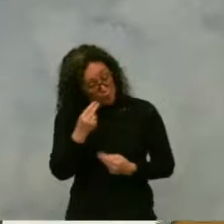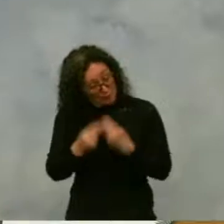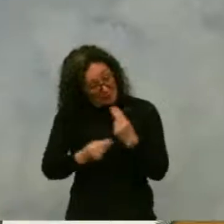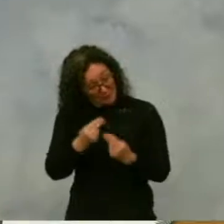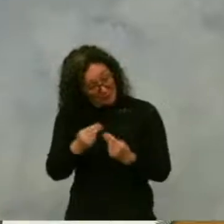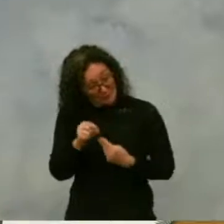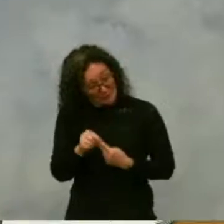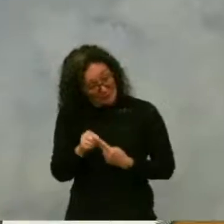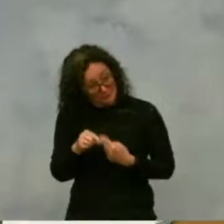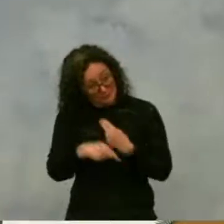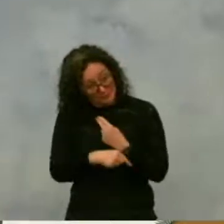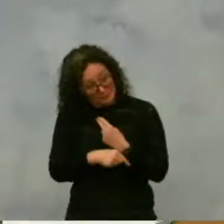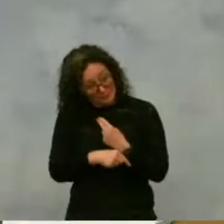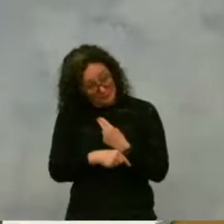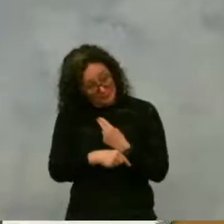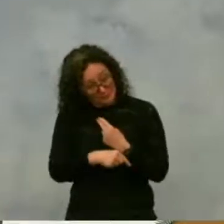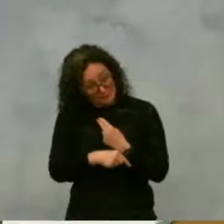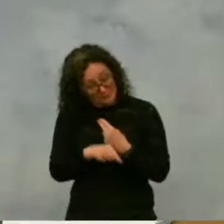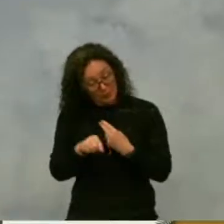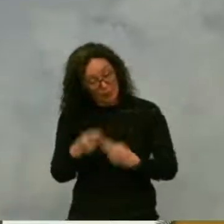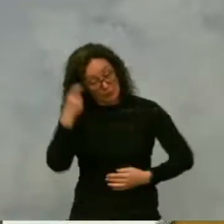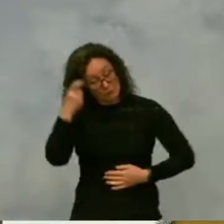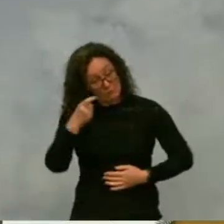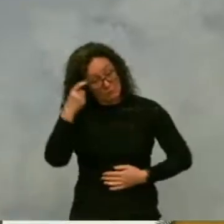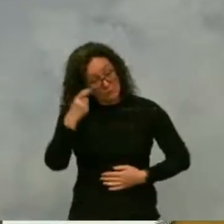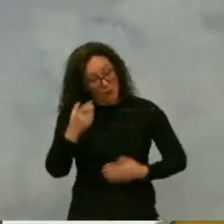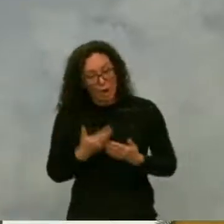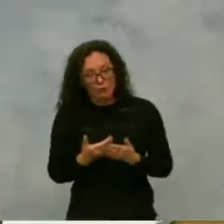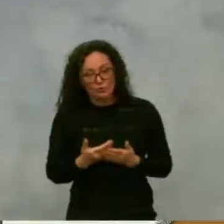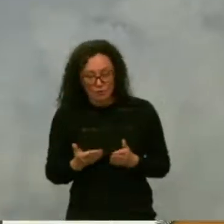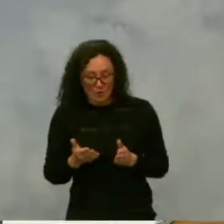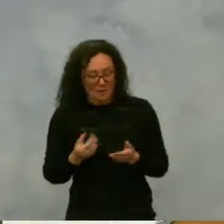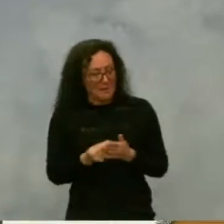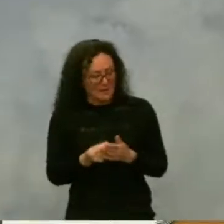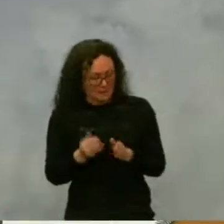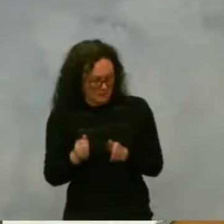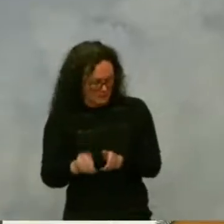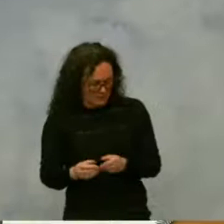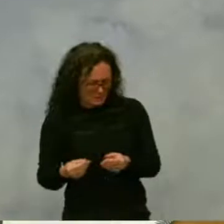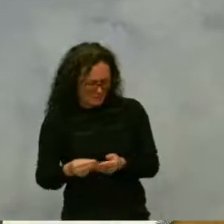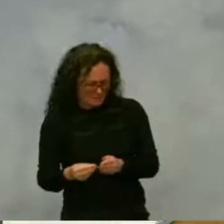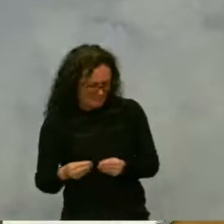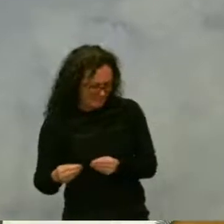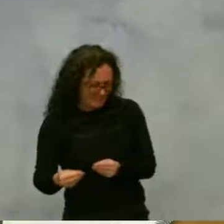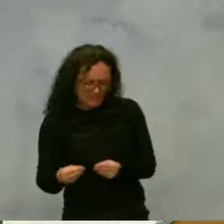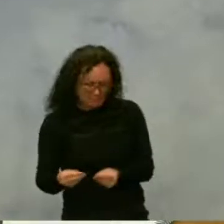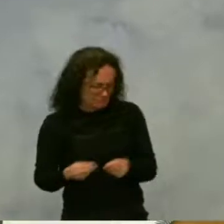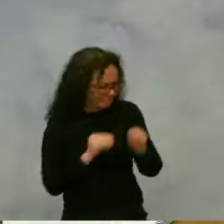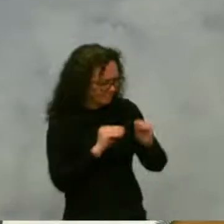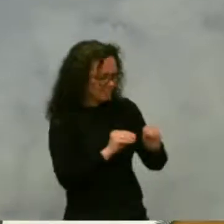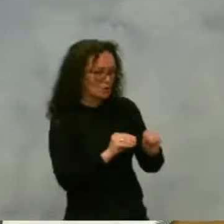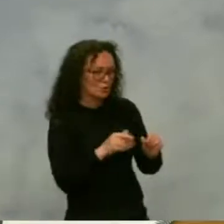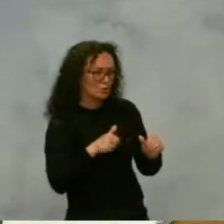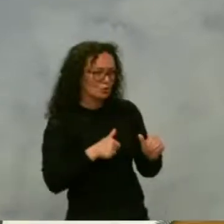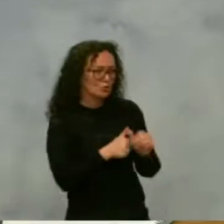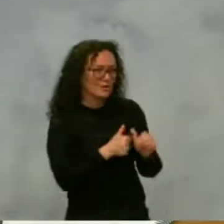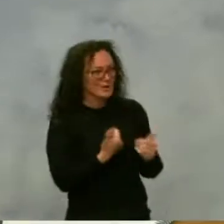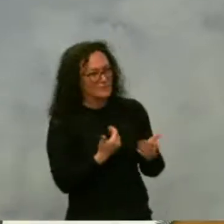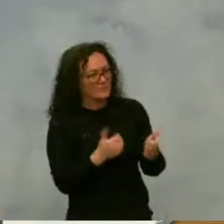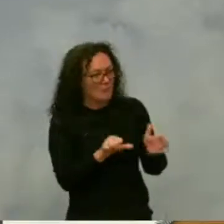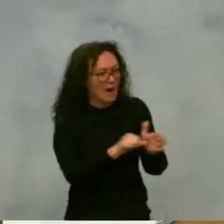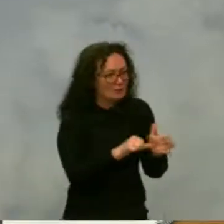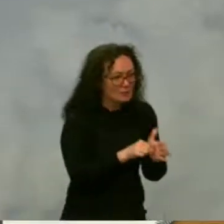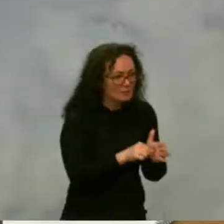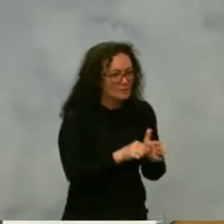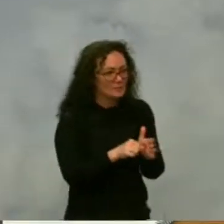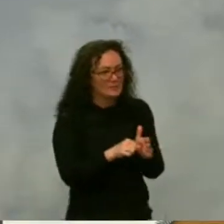has any consideration been given to putting aside some other money to mitigate hardship in the coming year, especially given the delayed rollout of